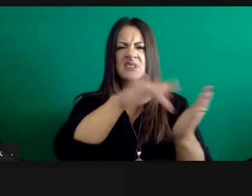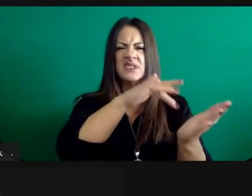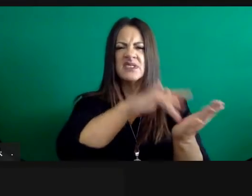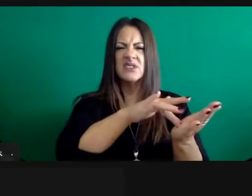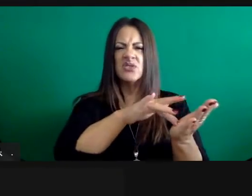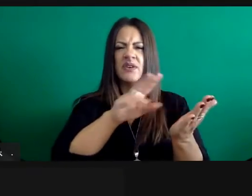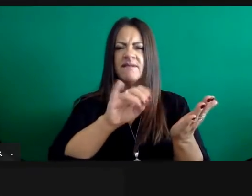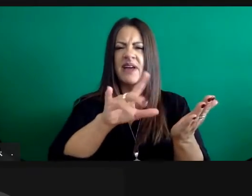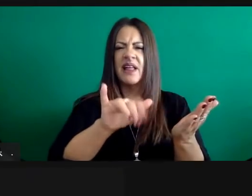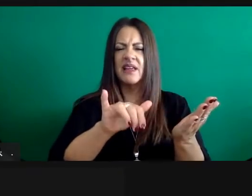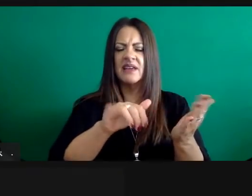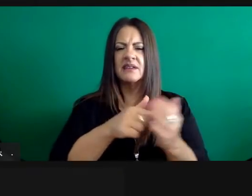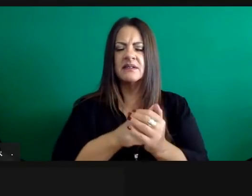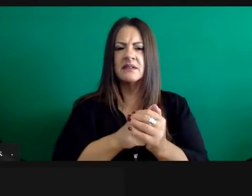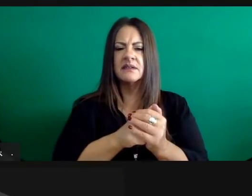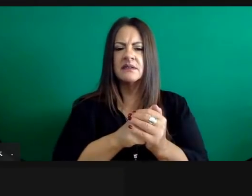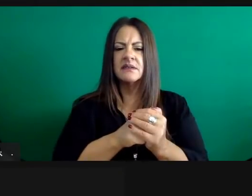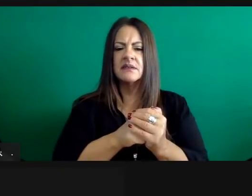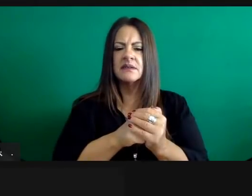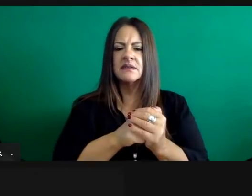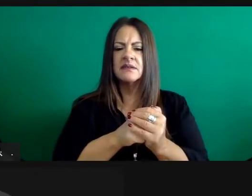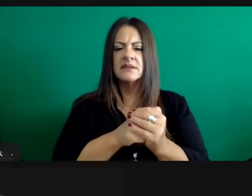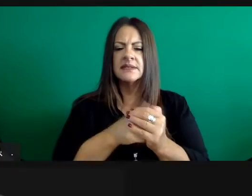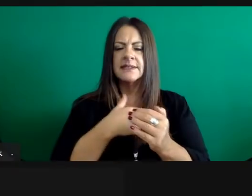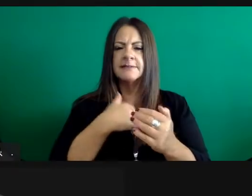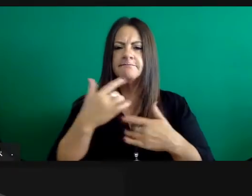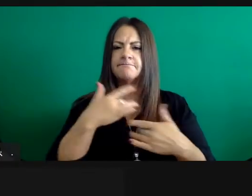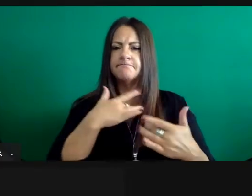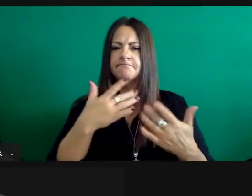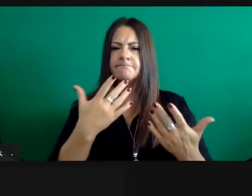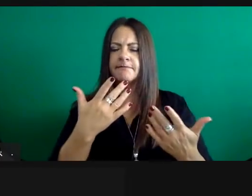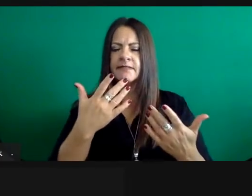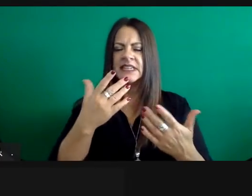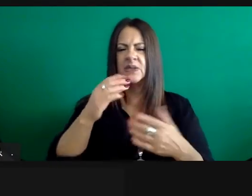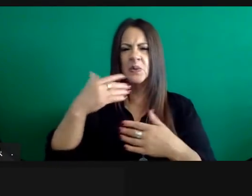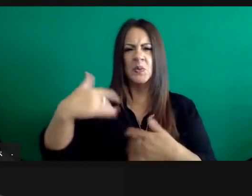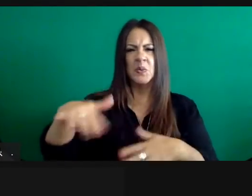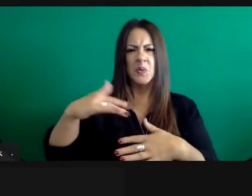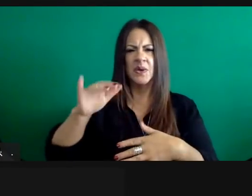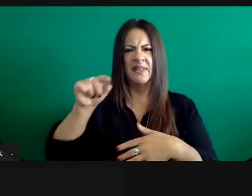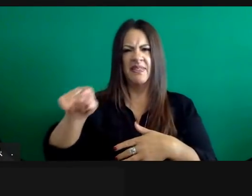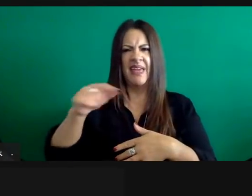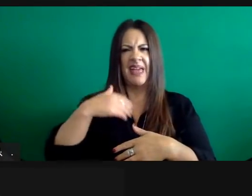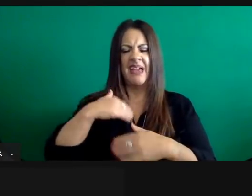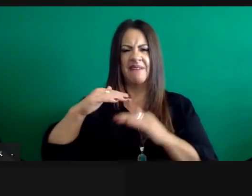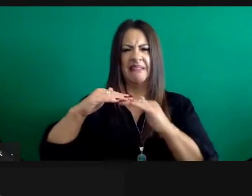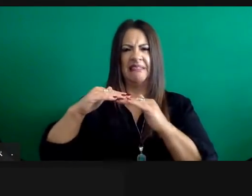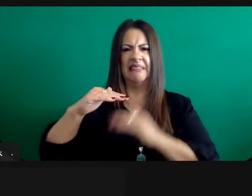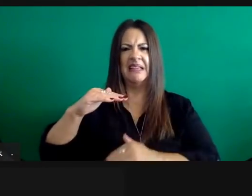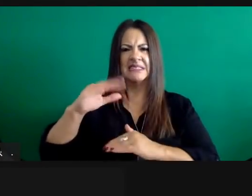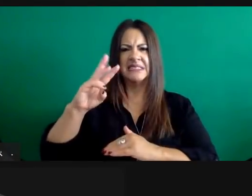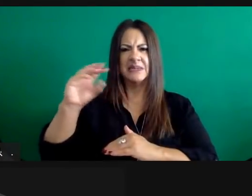now is staffing, and just seeing the San Joaquin Valley below 6% ICU